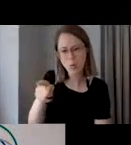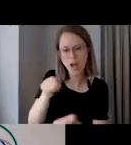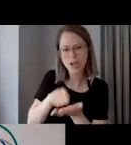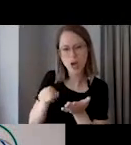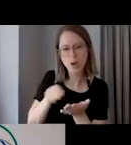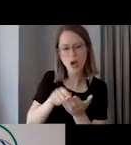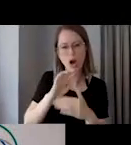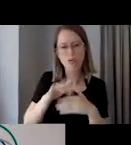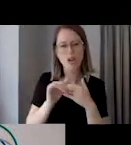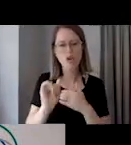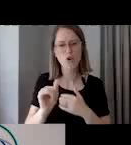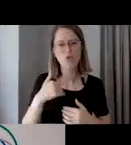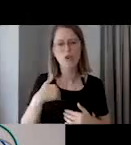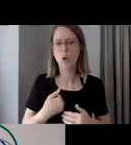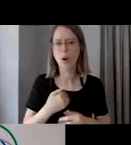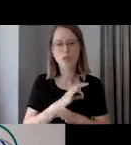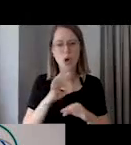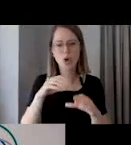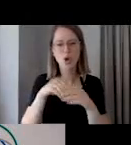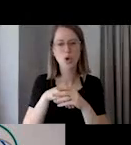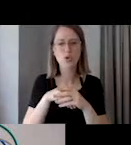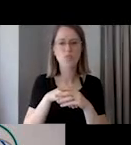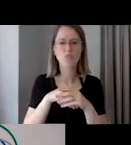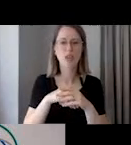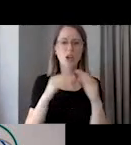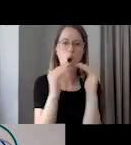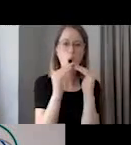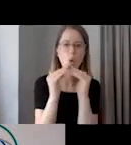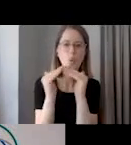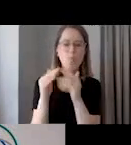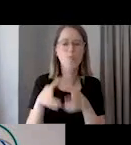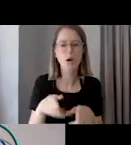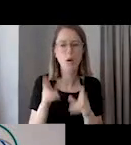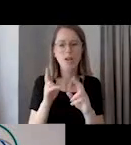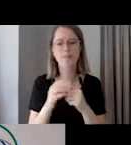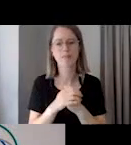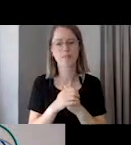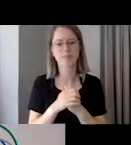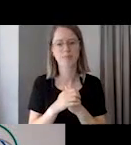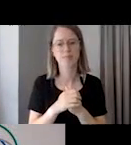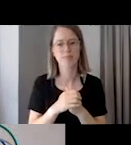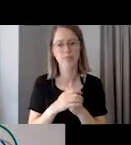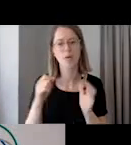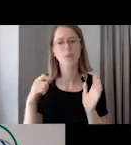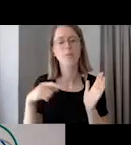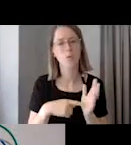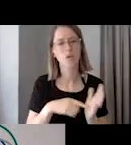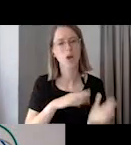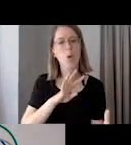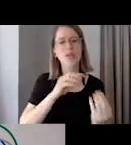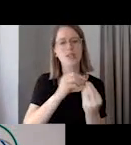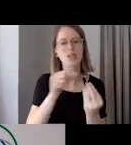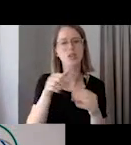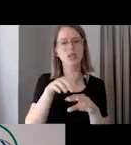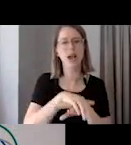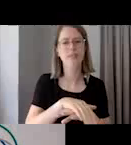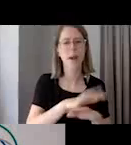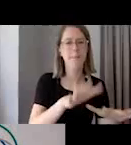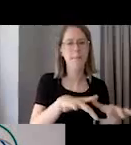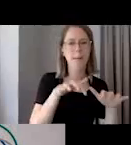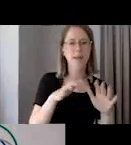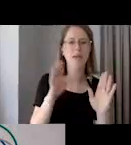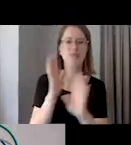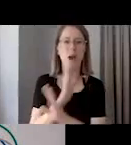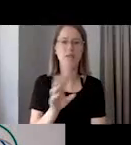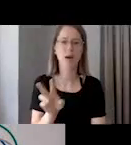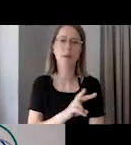your requirements don't include residential buildings. It's very important that it's holistic. It covers public and private environments